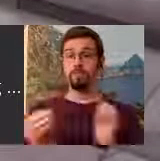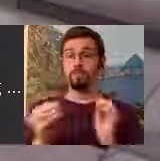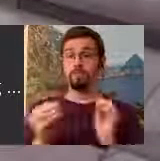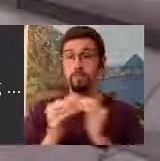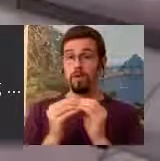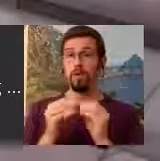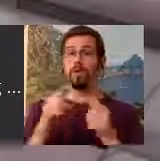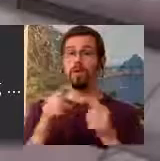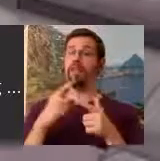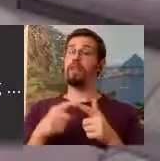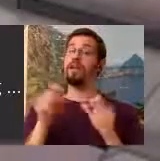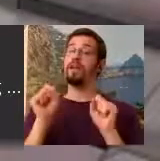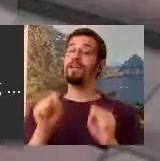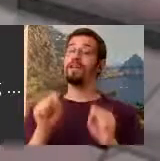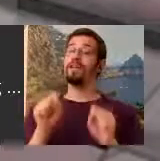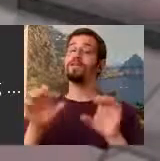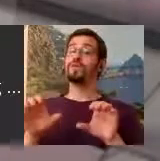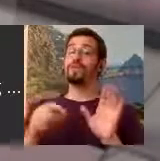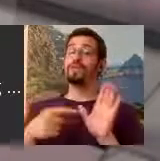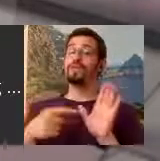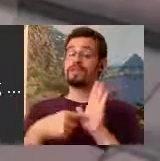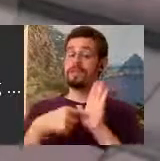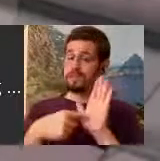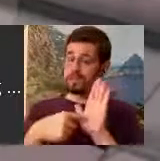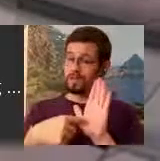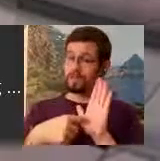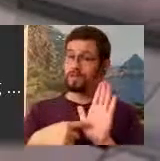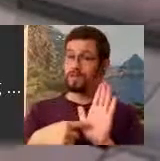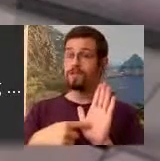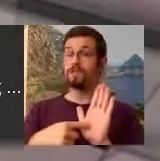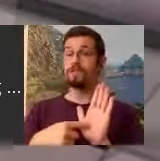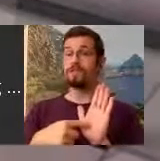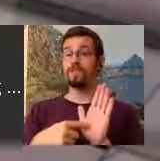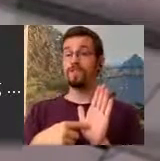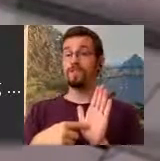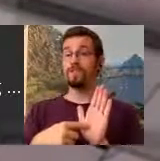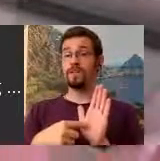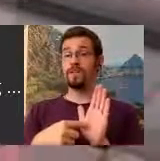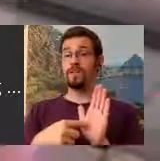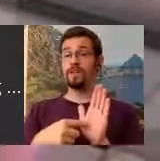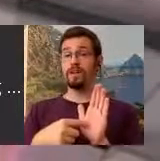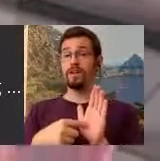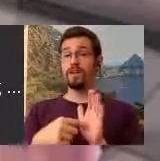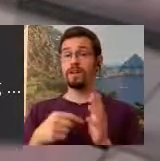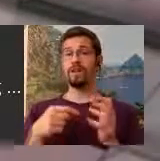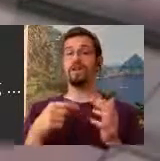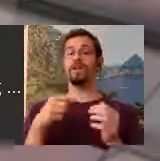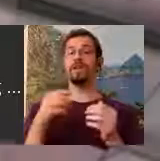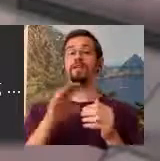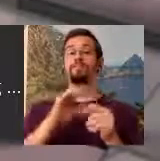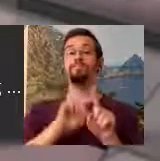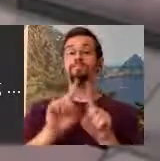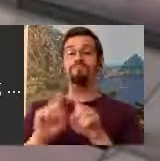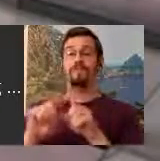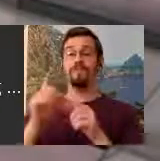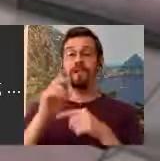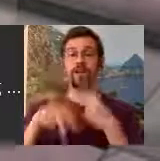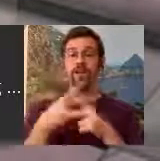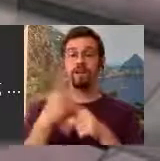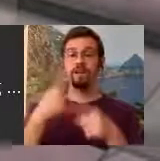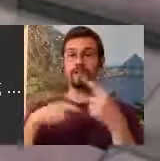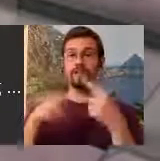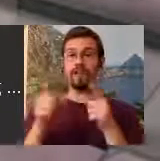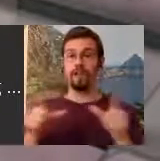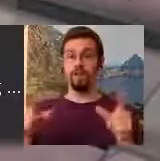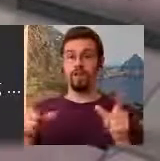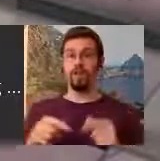for demonstrations, for demonstrating all kinds of sign languages. You know, if I were in a